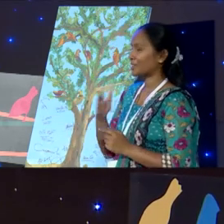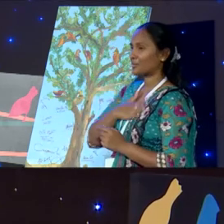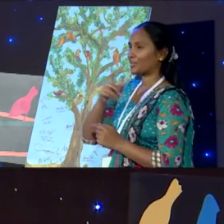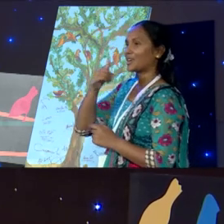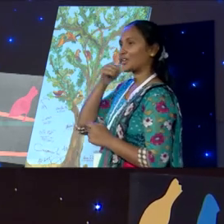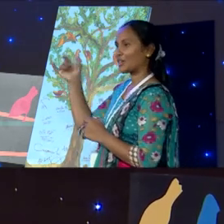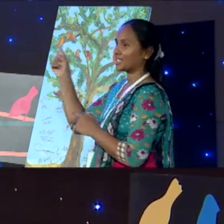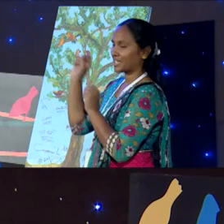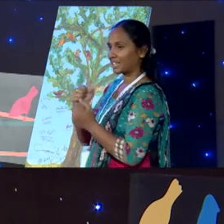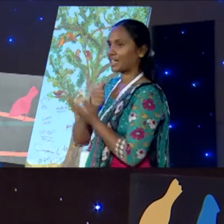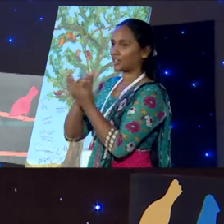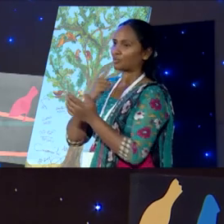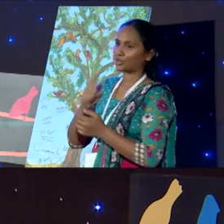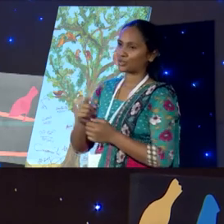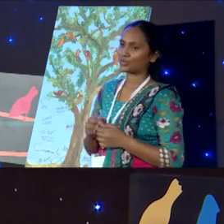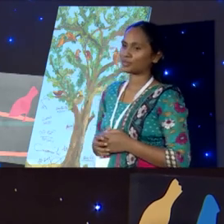help you out with it.